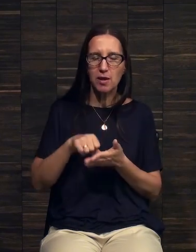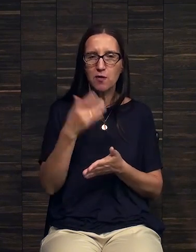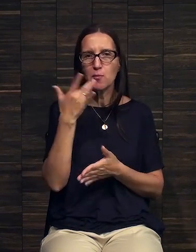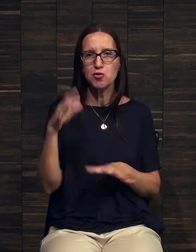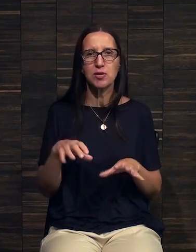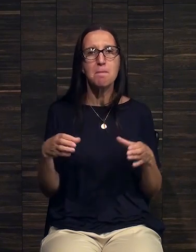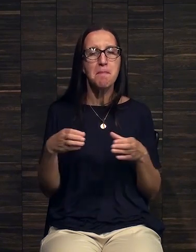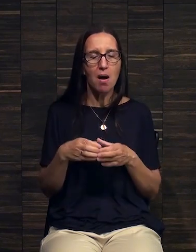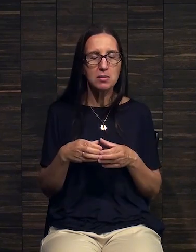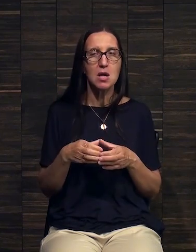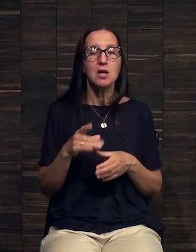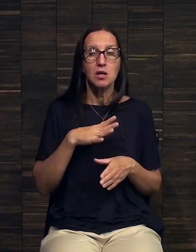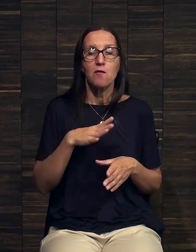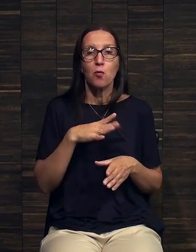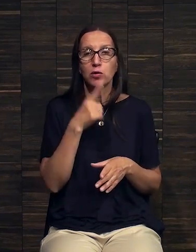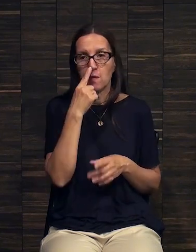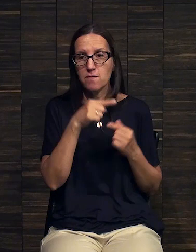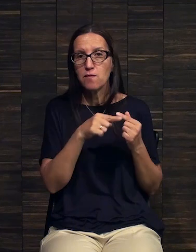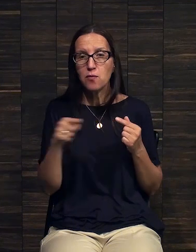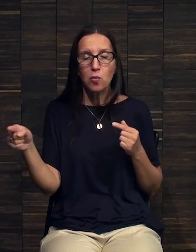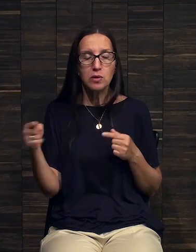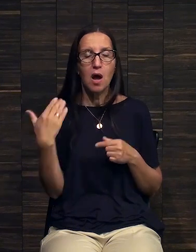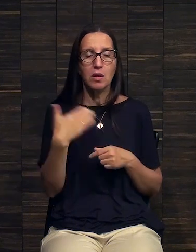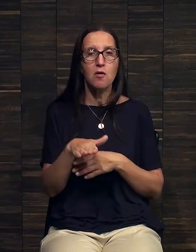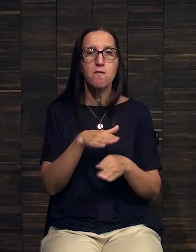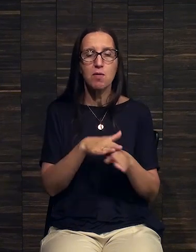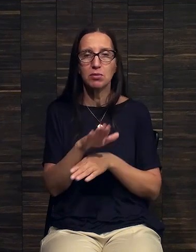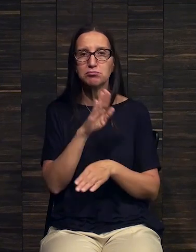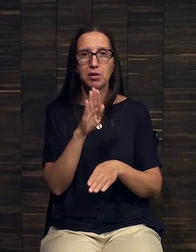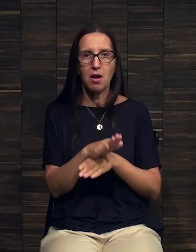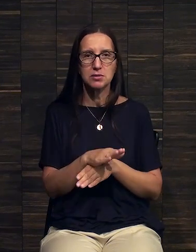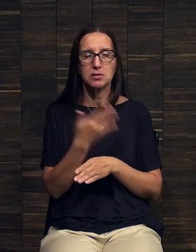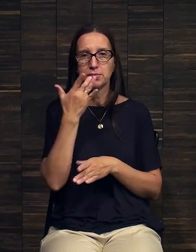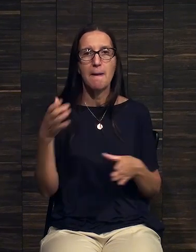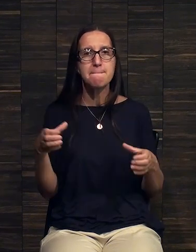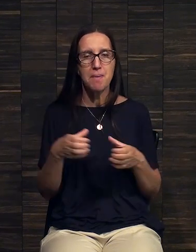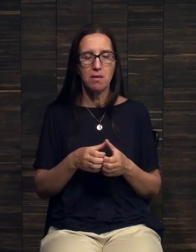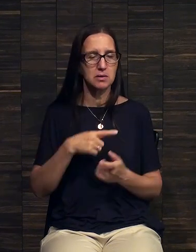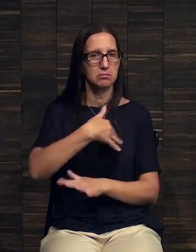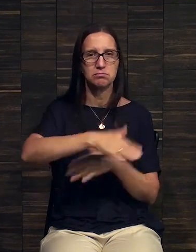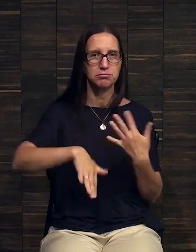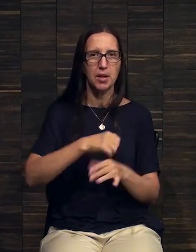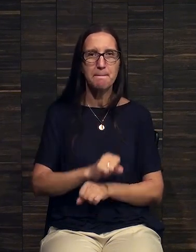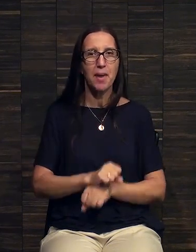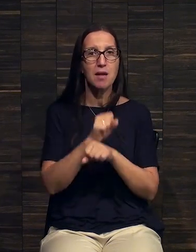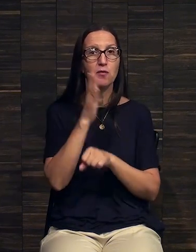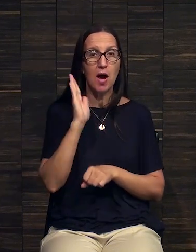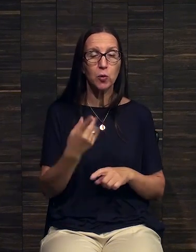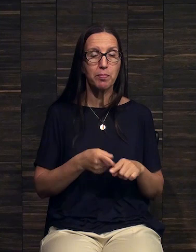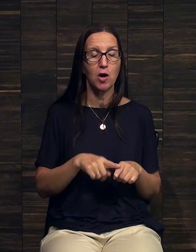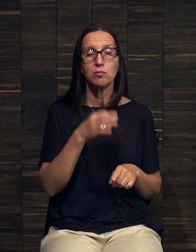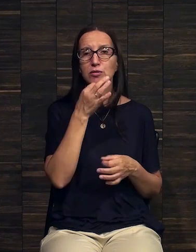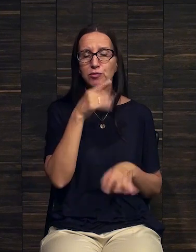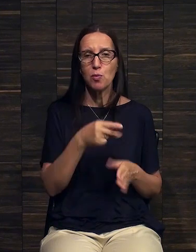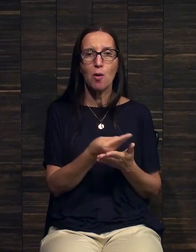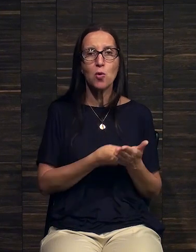in the United States, and they are ready to fulfill the order and make a coup in